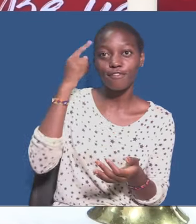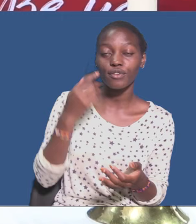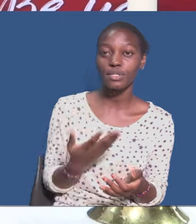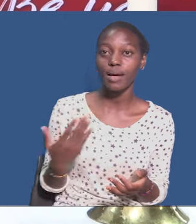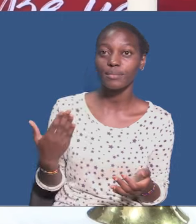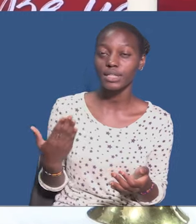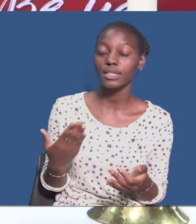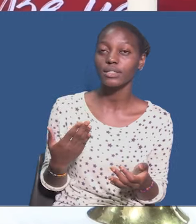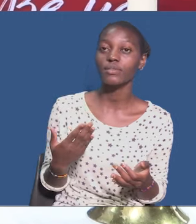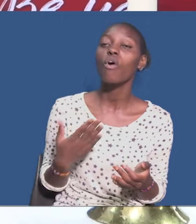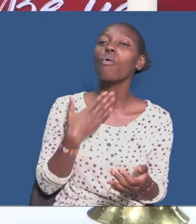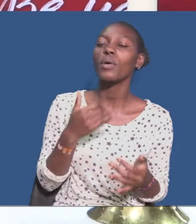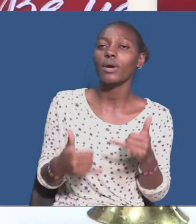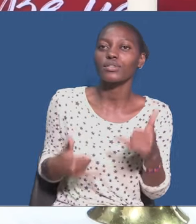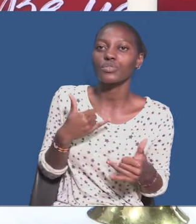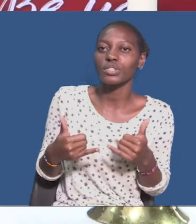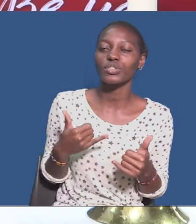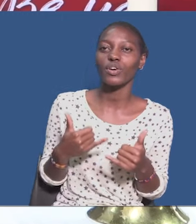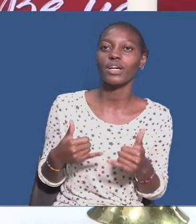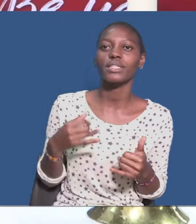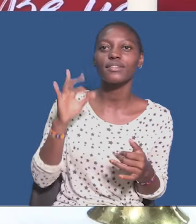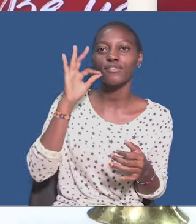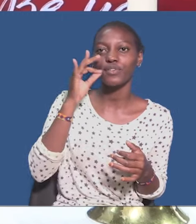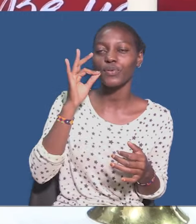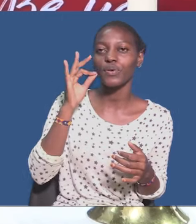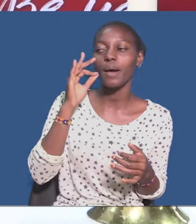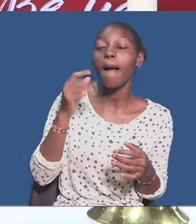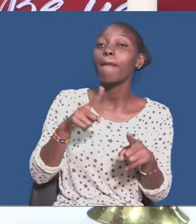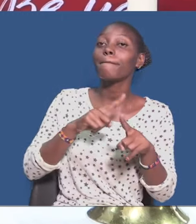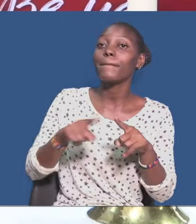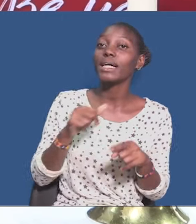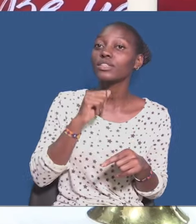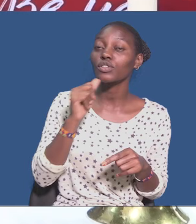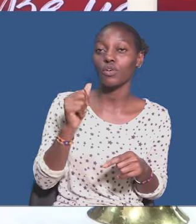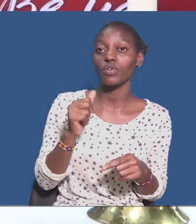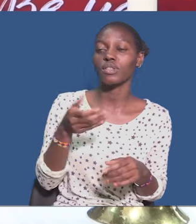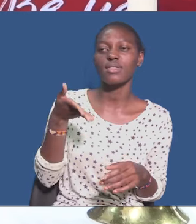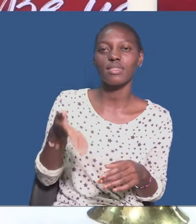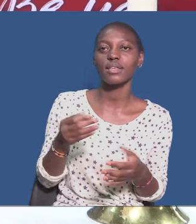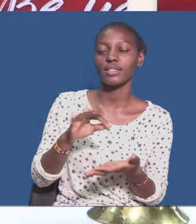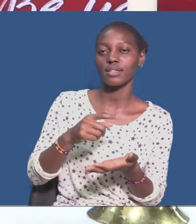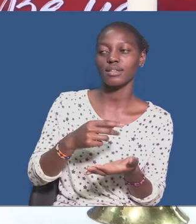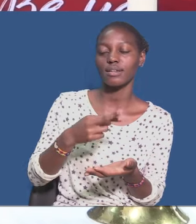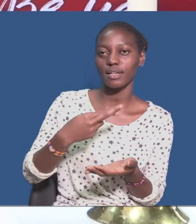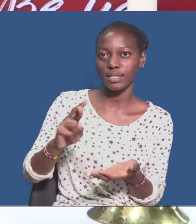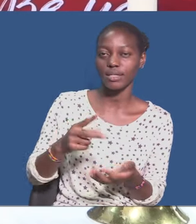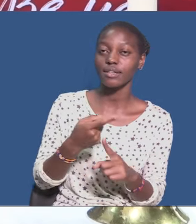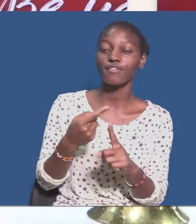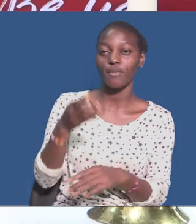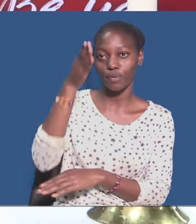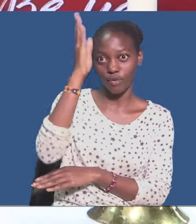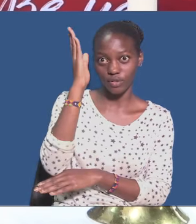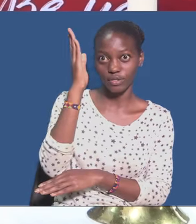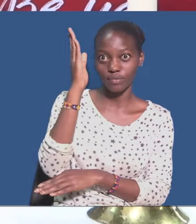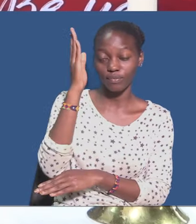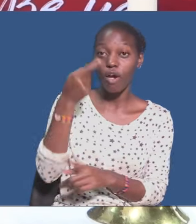to enjoy its fruit. But not so with this righteousness from God. On our part,